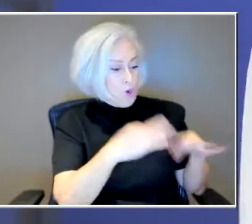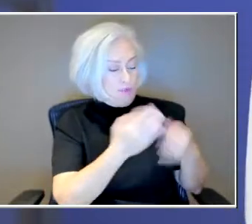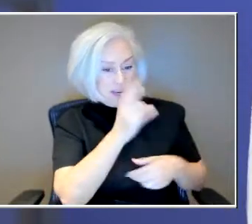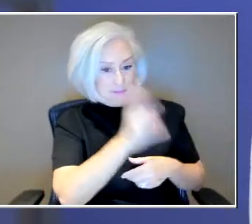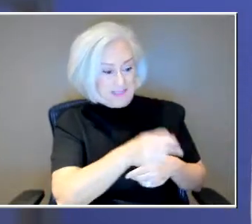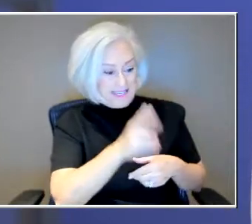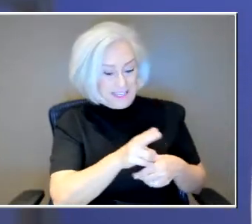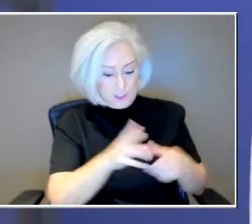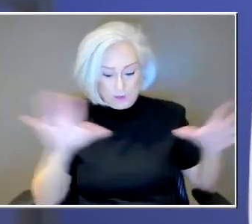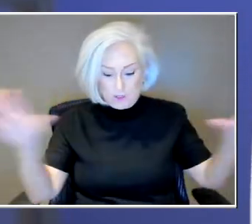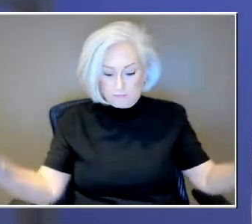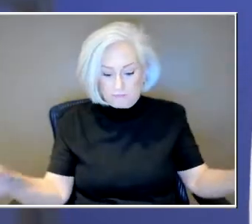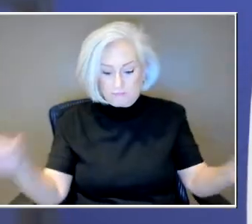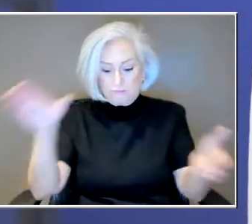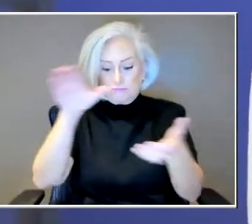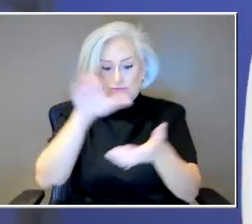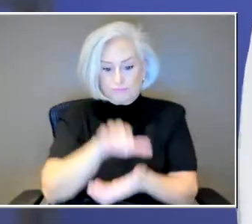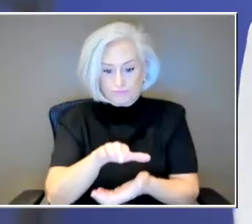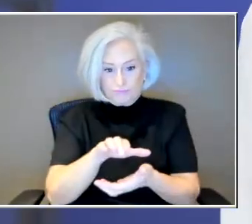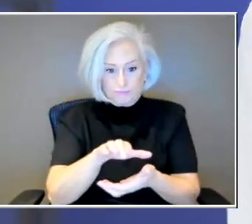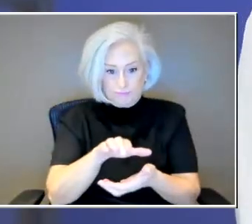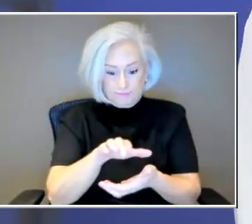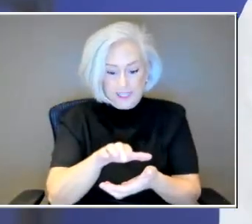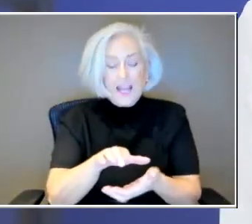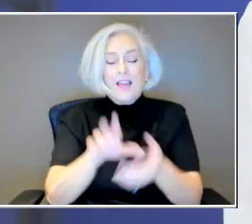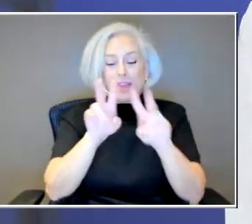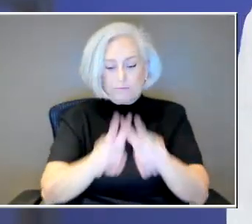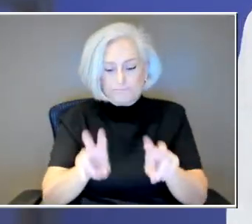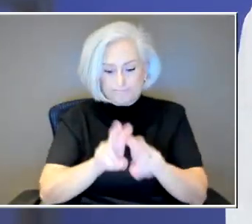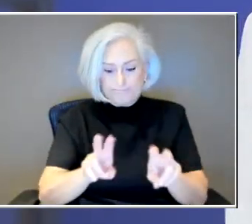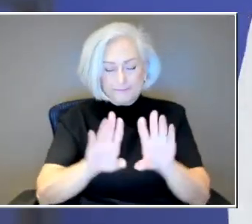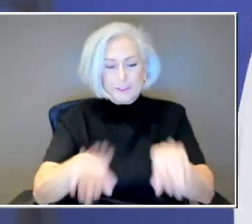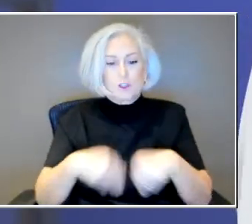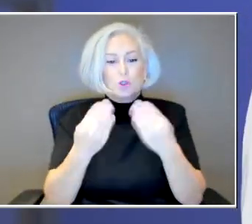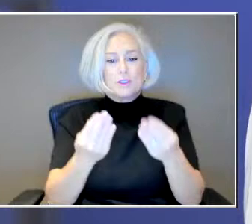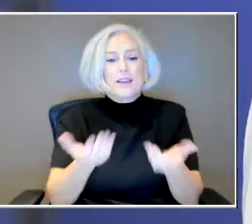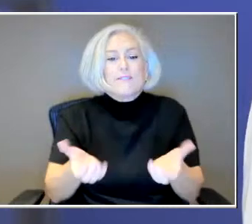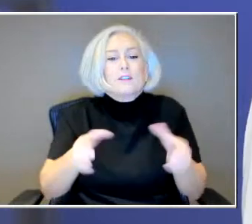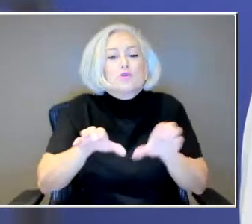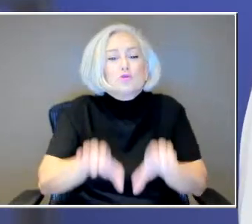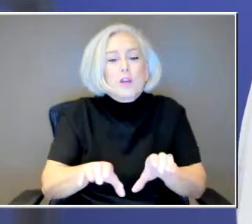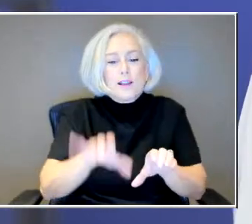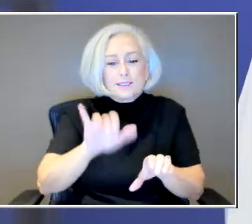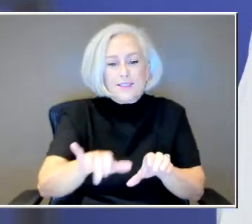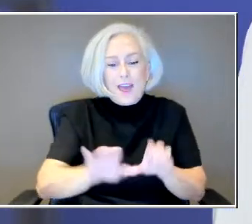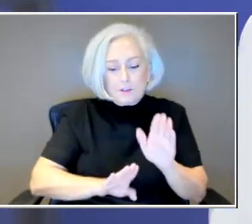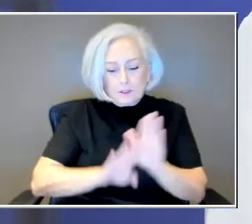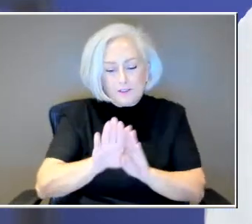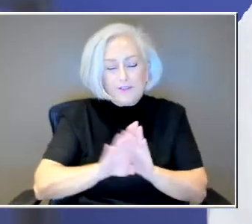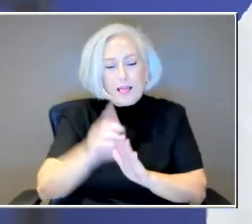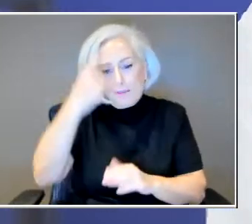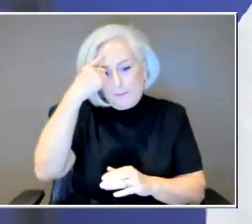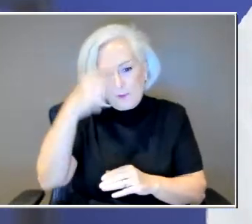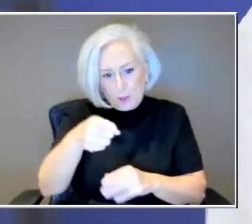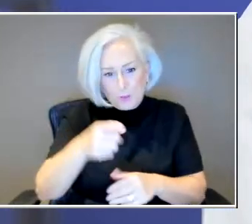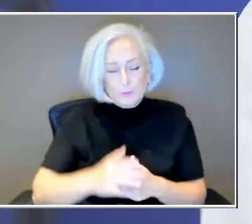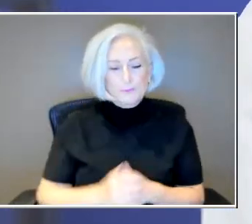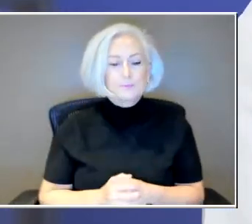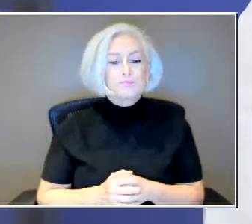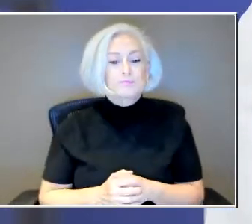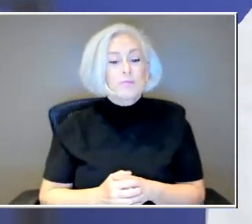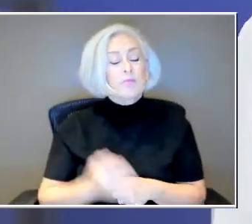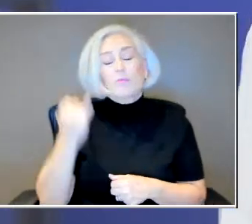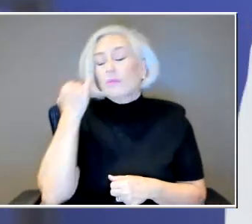give you a more personalized estimate. What are the chances this condition will develop for you? So even if you don't